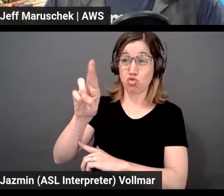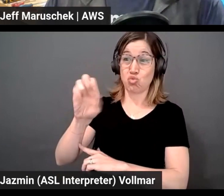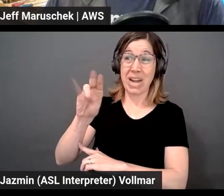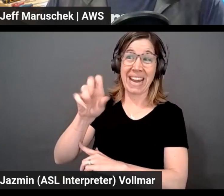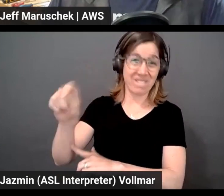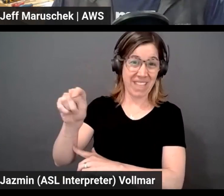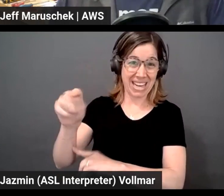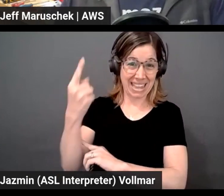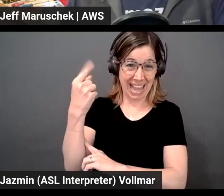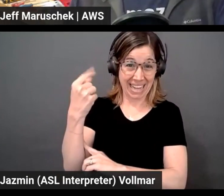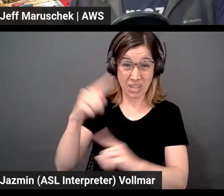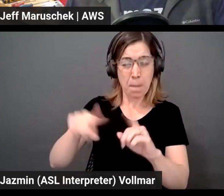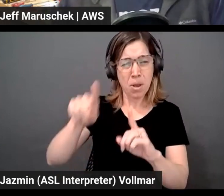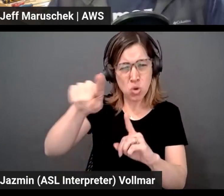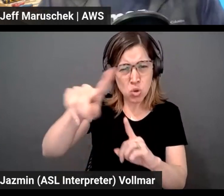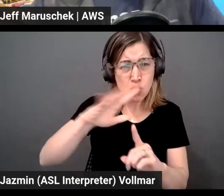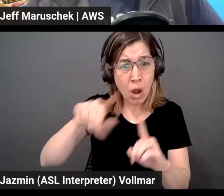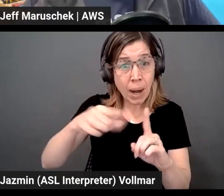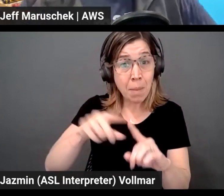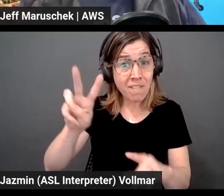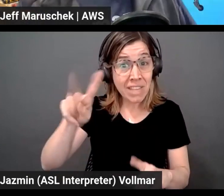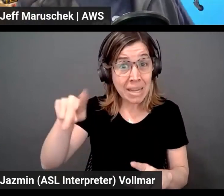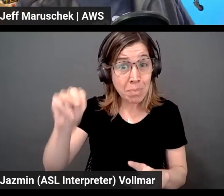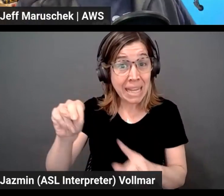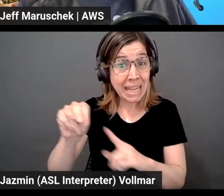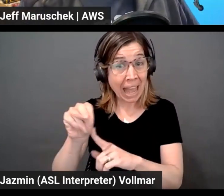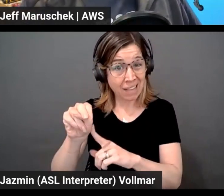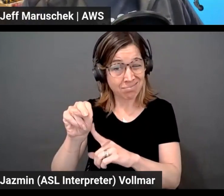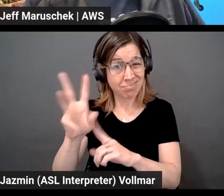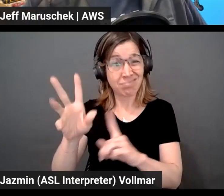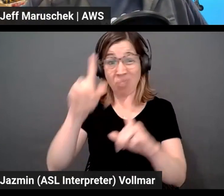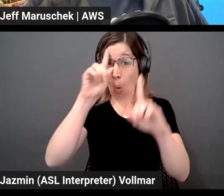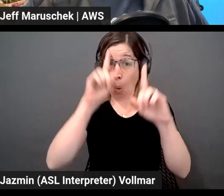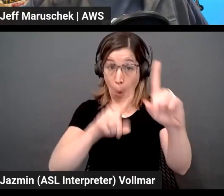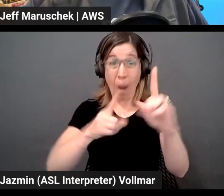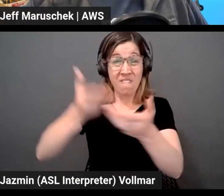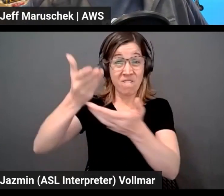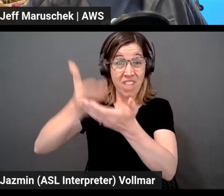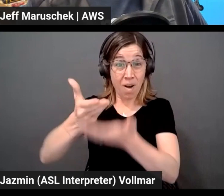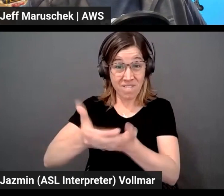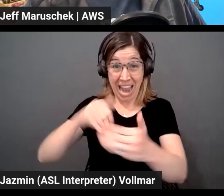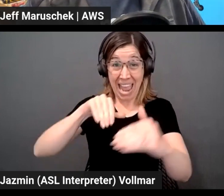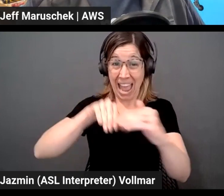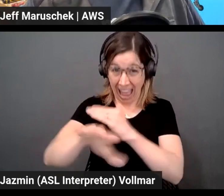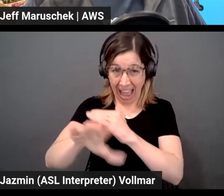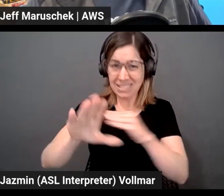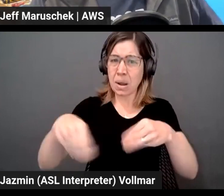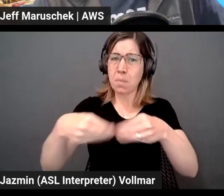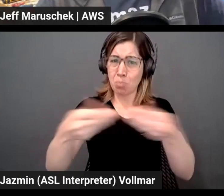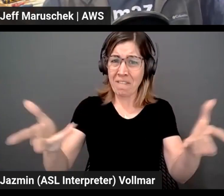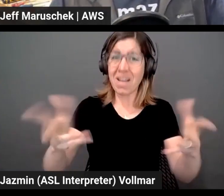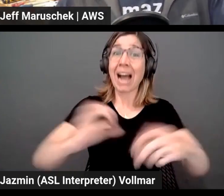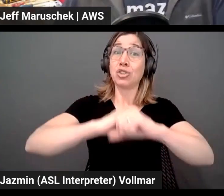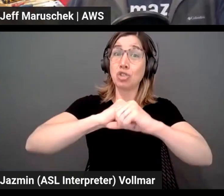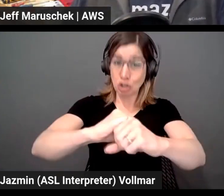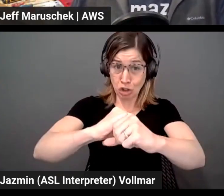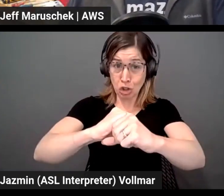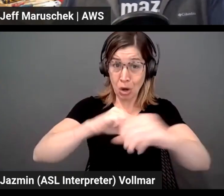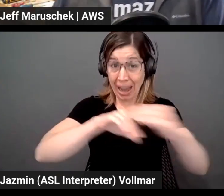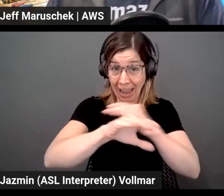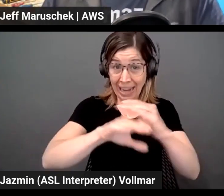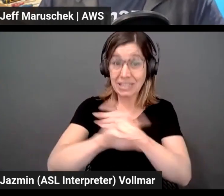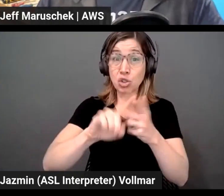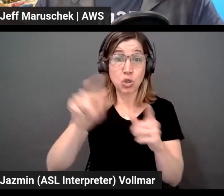VPN, what verified access is looking to do is provide secure access to applications deployed on